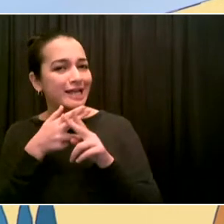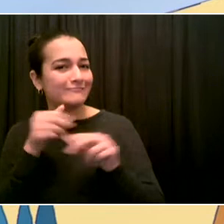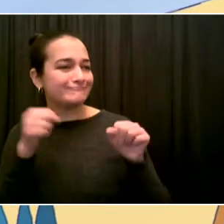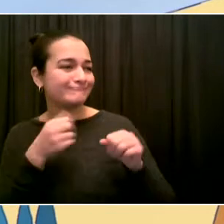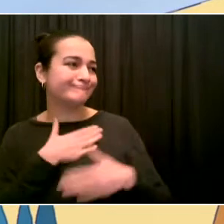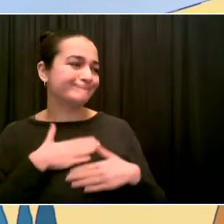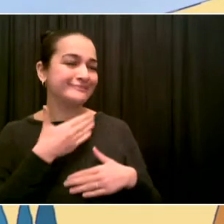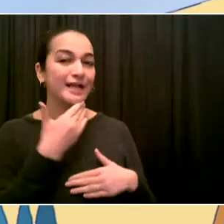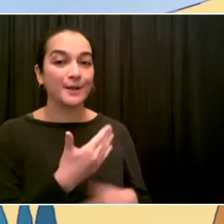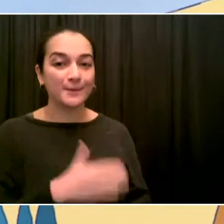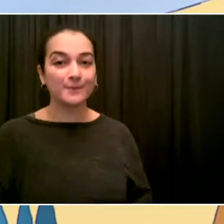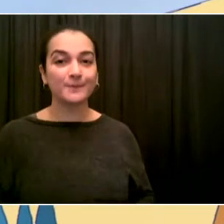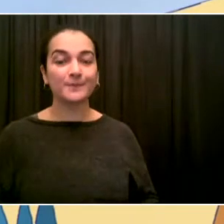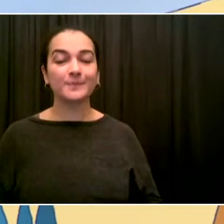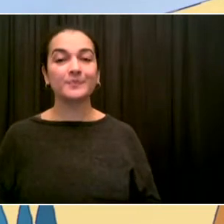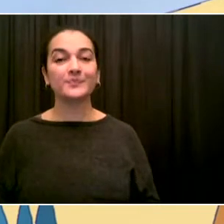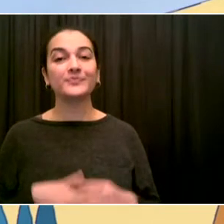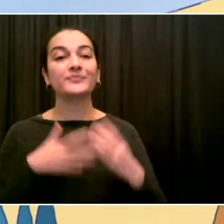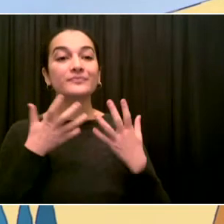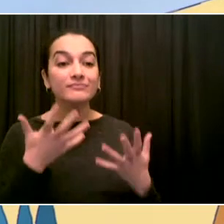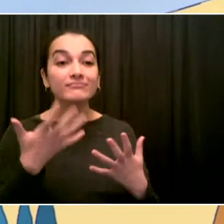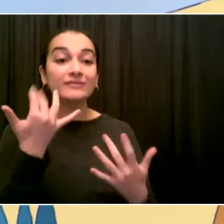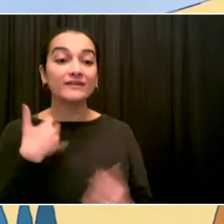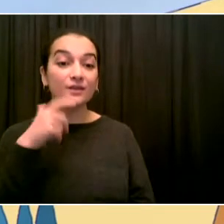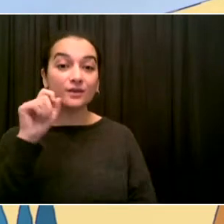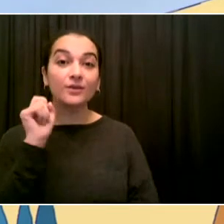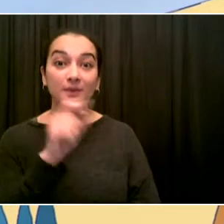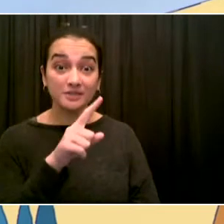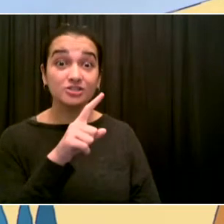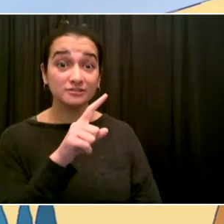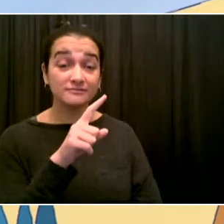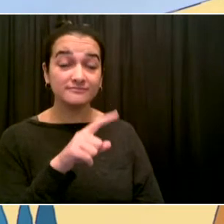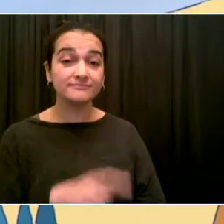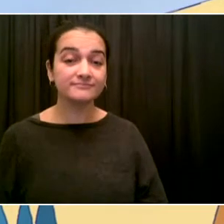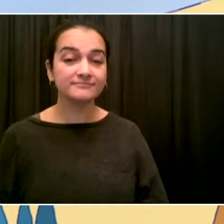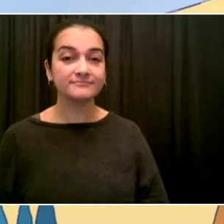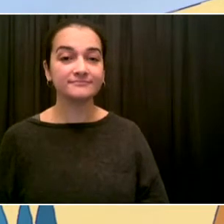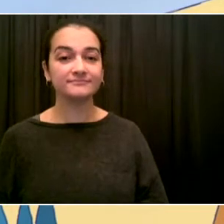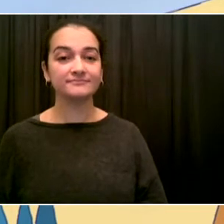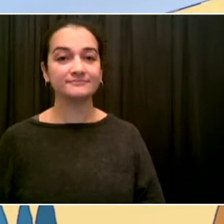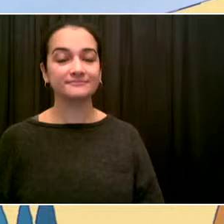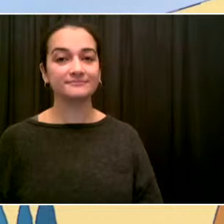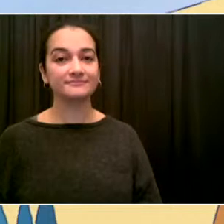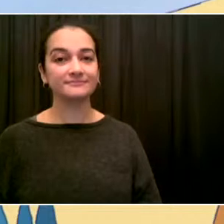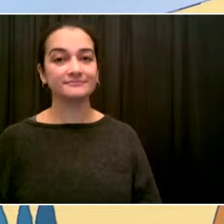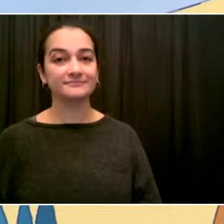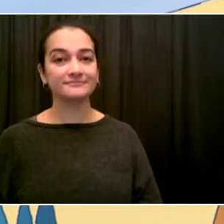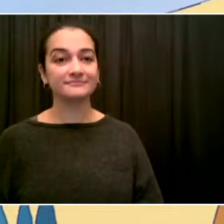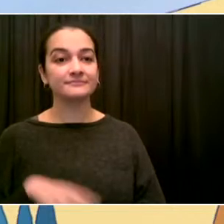ask you about the council speakers race, which,